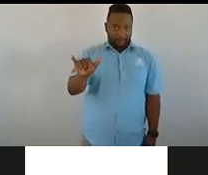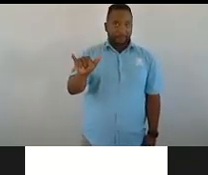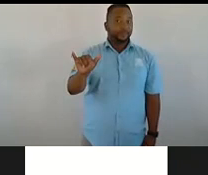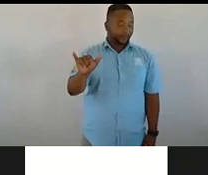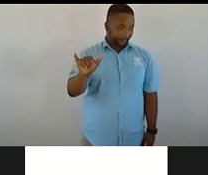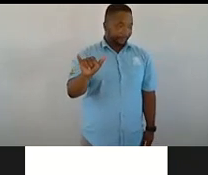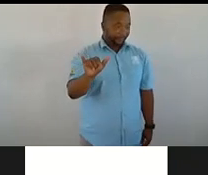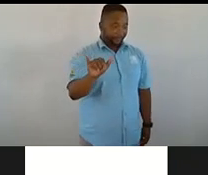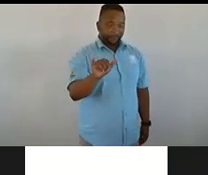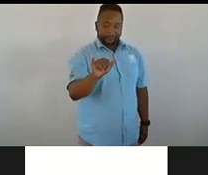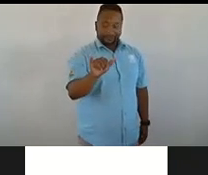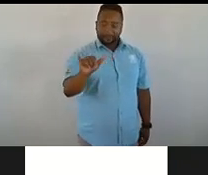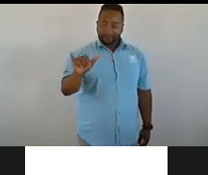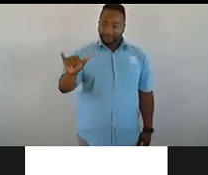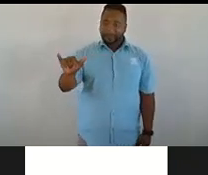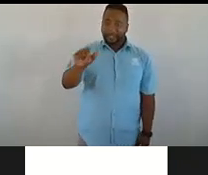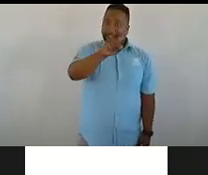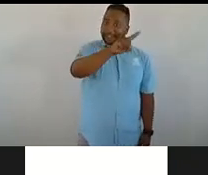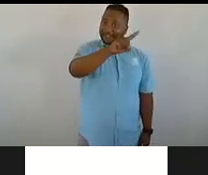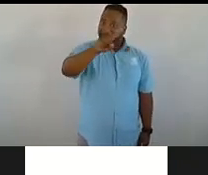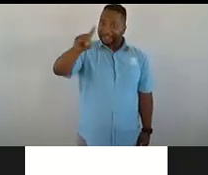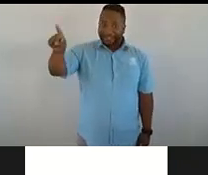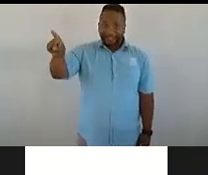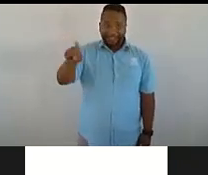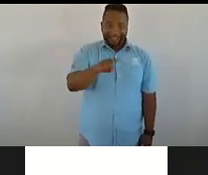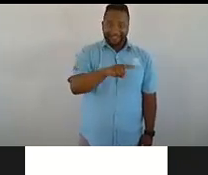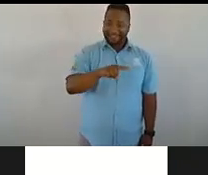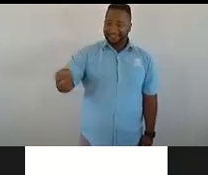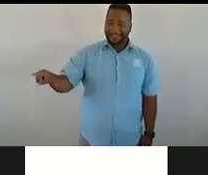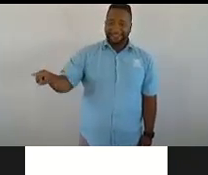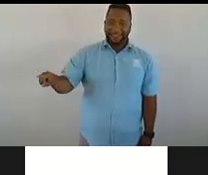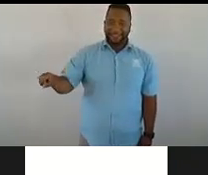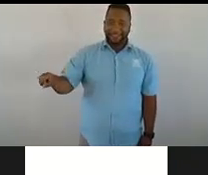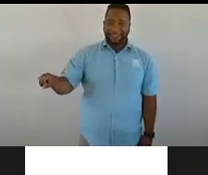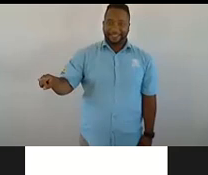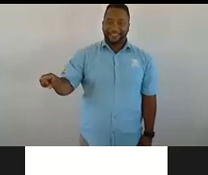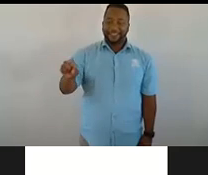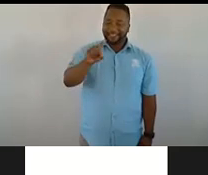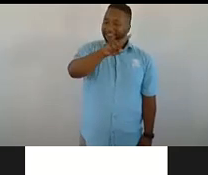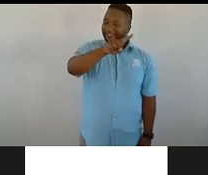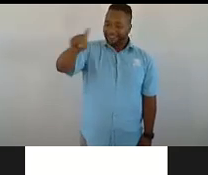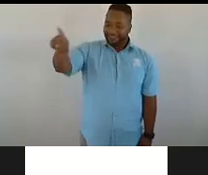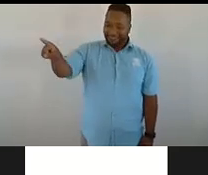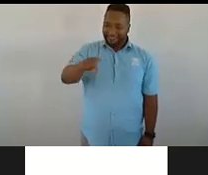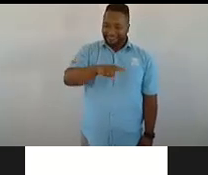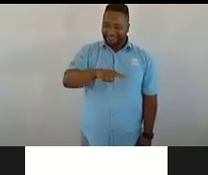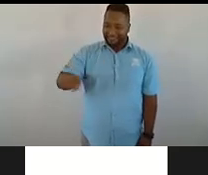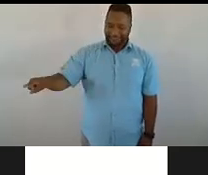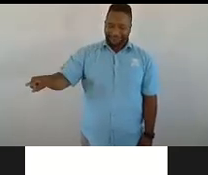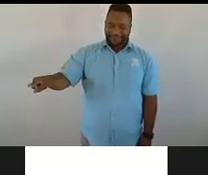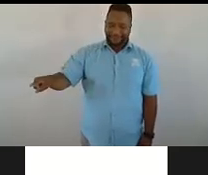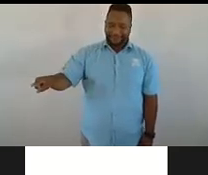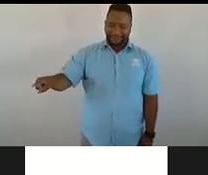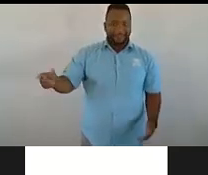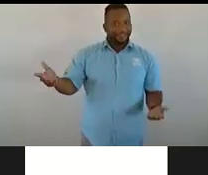You can move your hand down if you want. That would be fine. And the Z, the Z, you